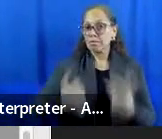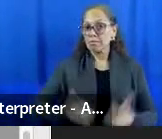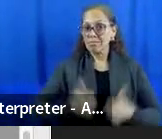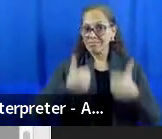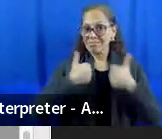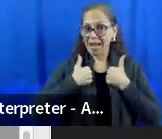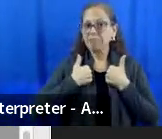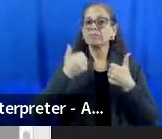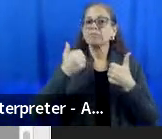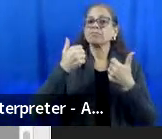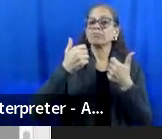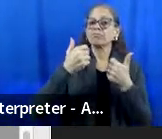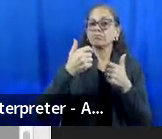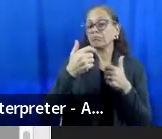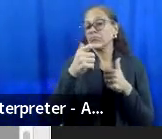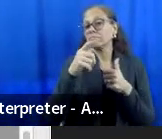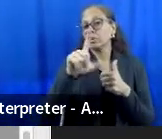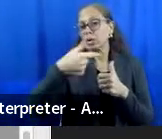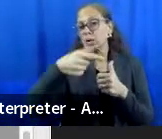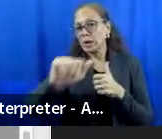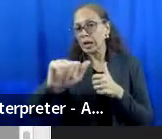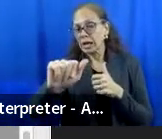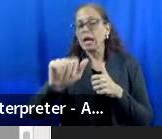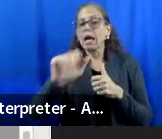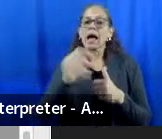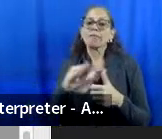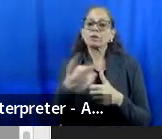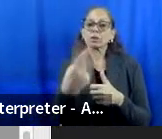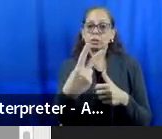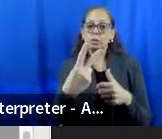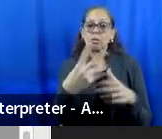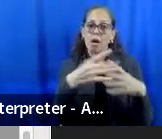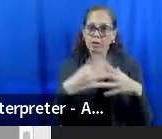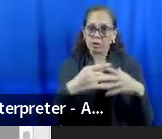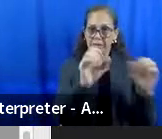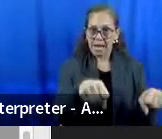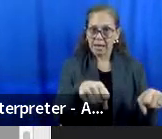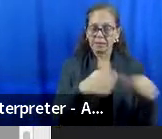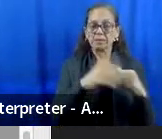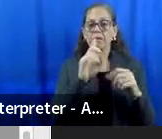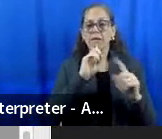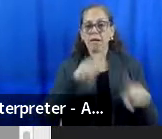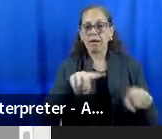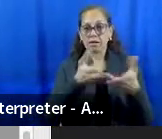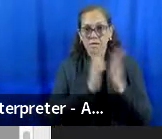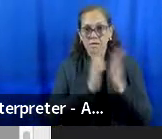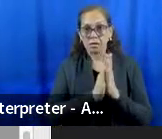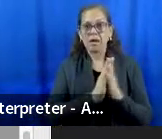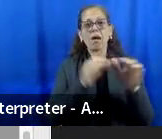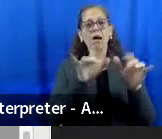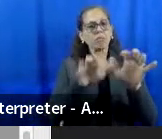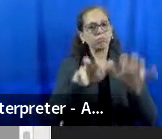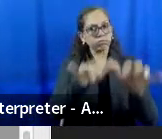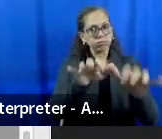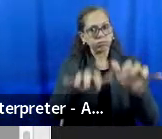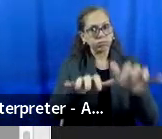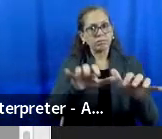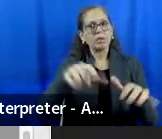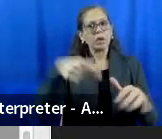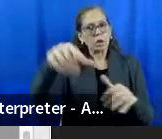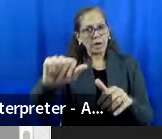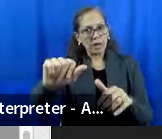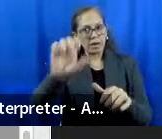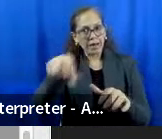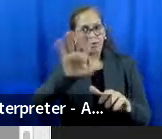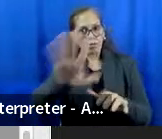of the event, you will then have two options to ask a question. You can either continue to submit written questions through the Q&A